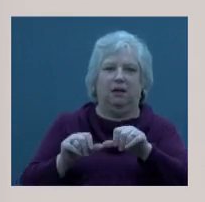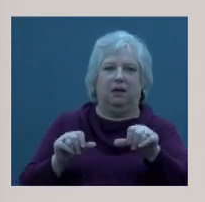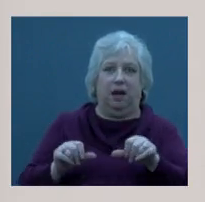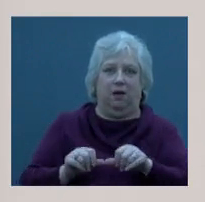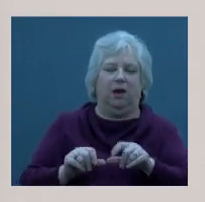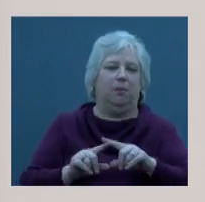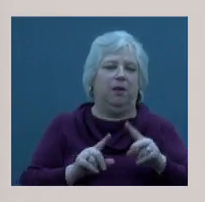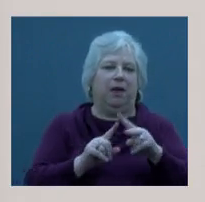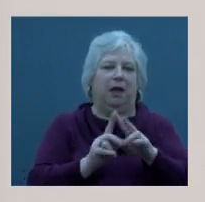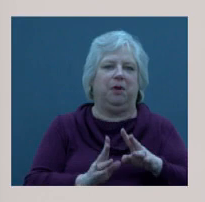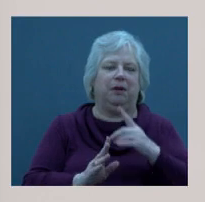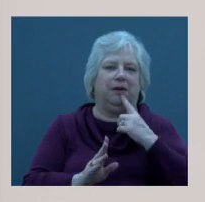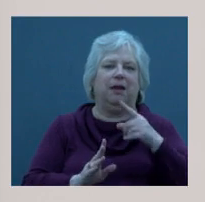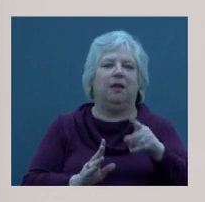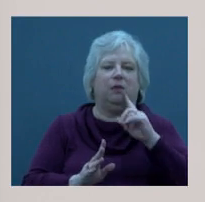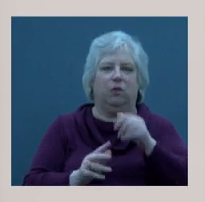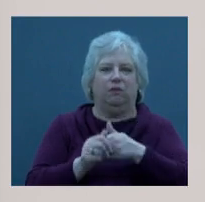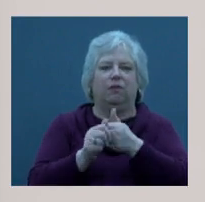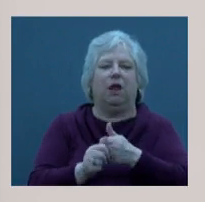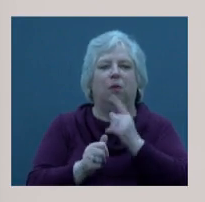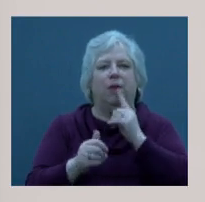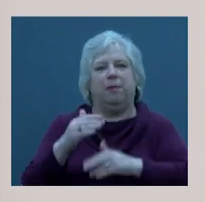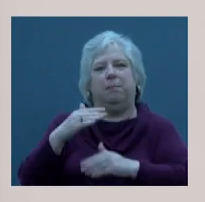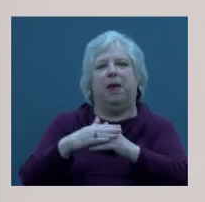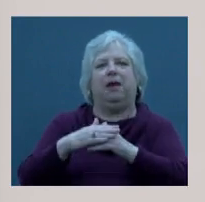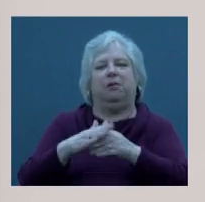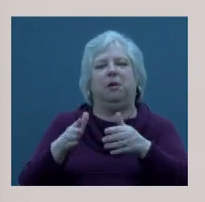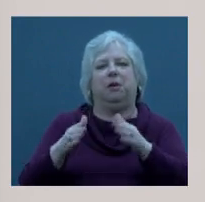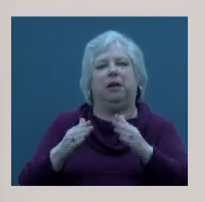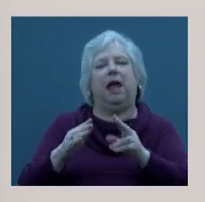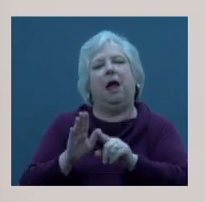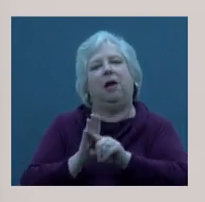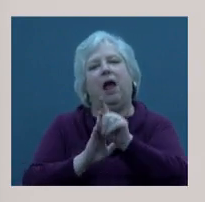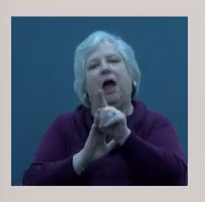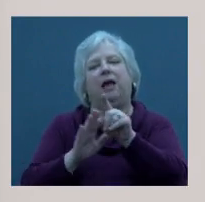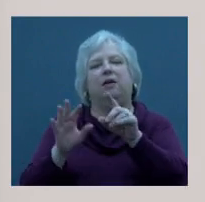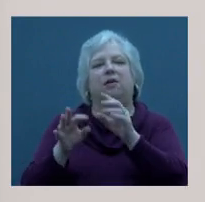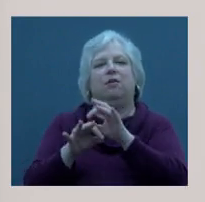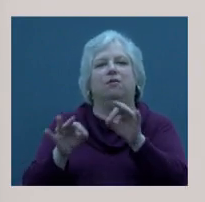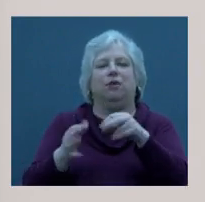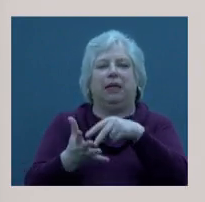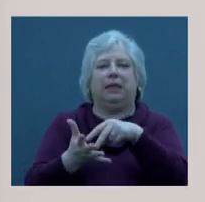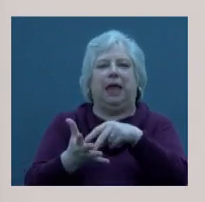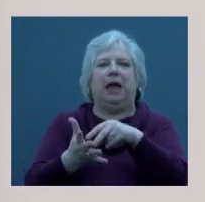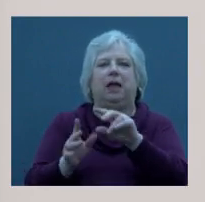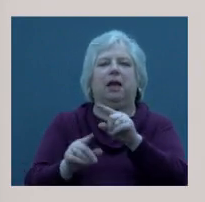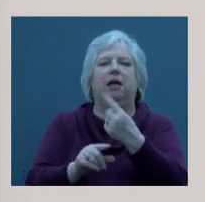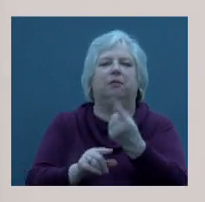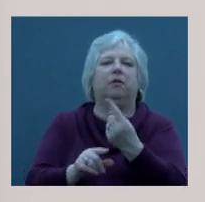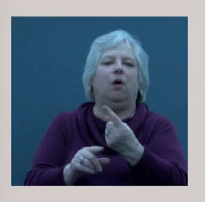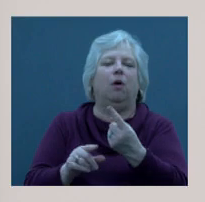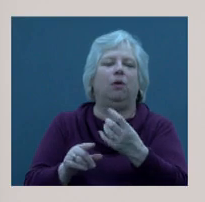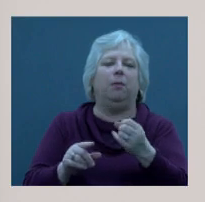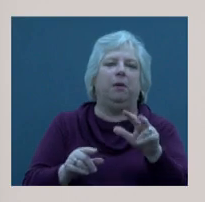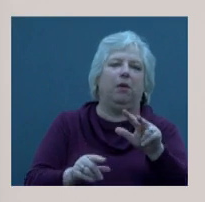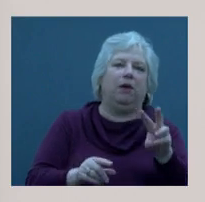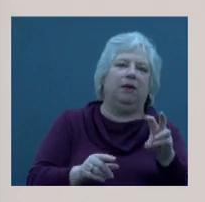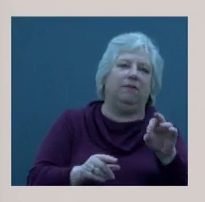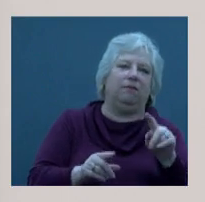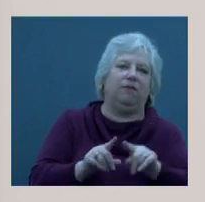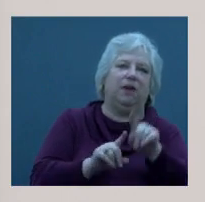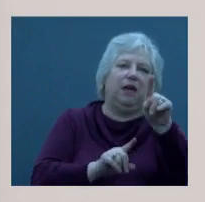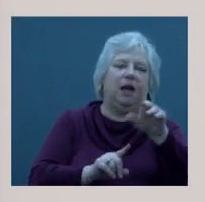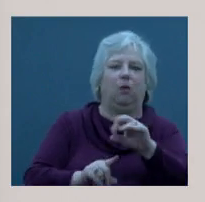has indicated this sign would comply with the maximum allowed height and area freestanding in commercial districts, being 36 feet in height